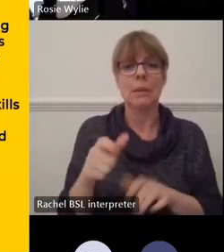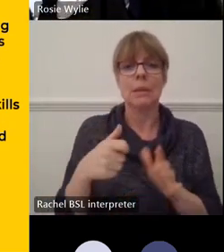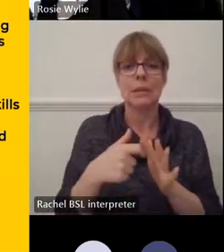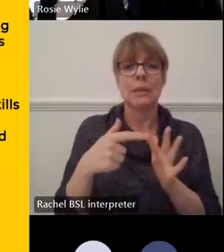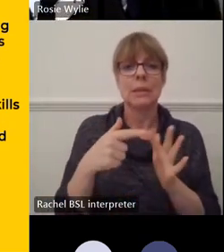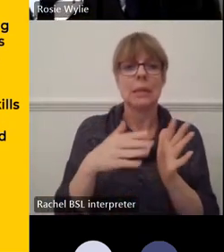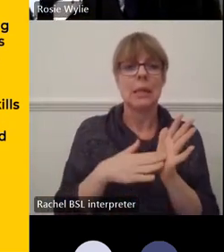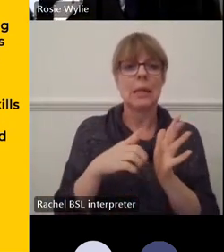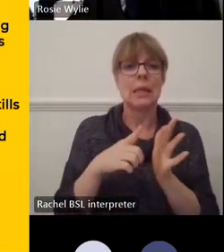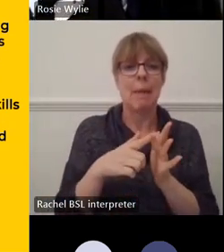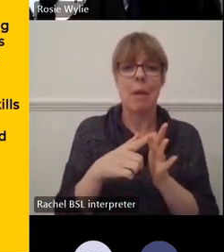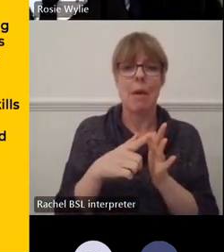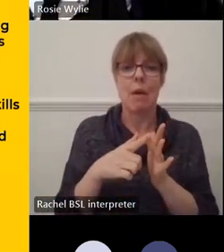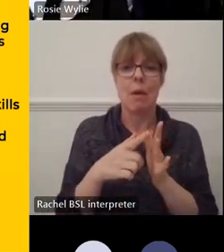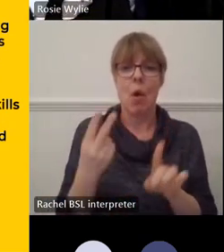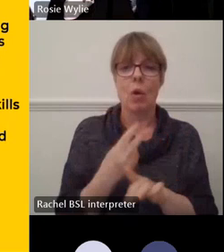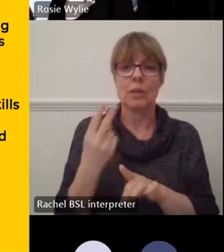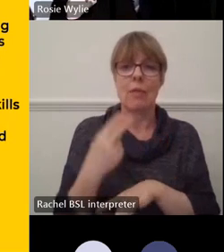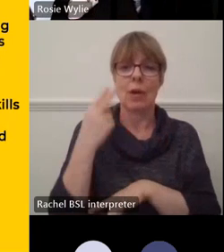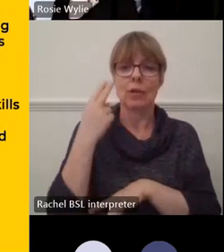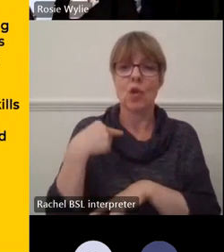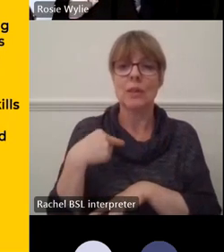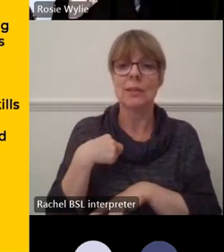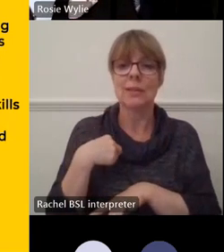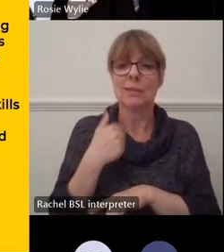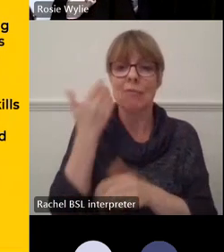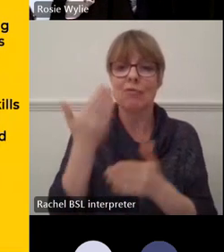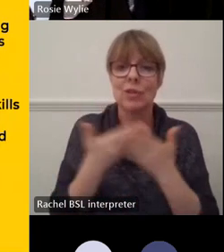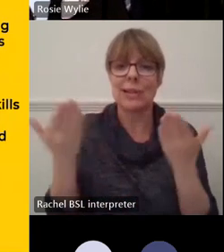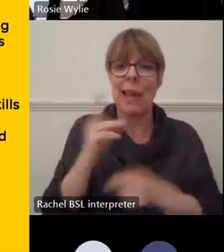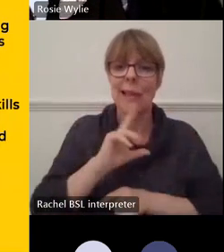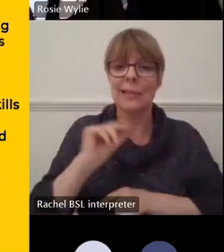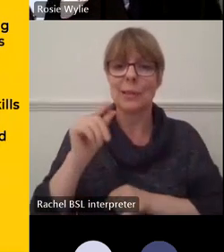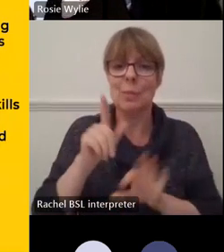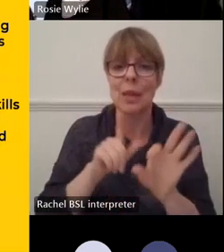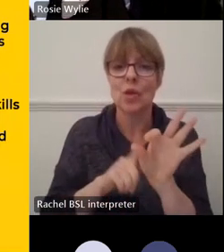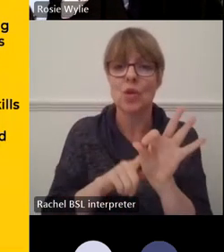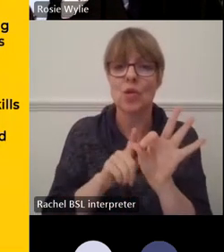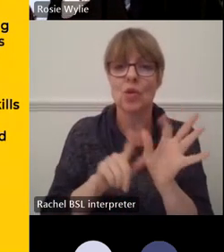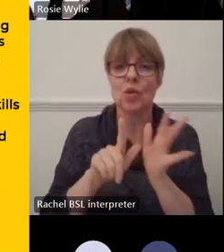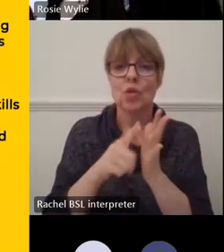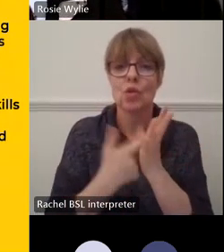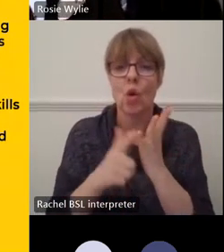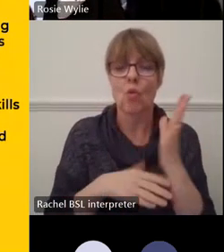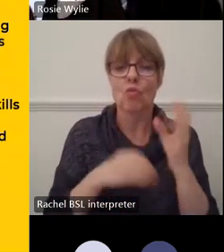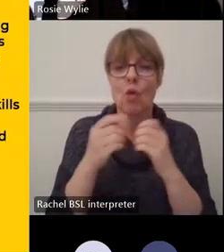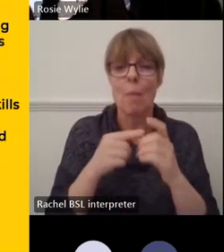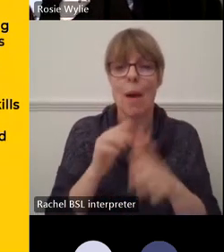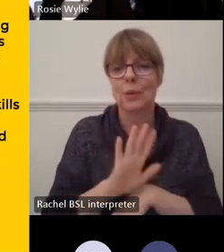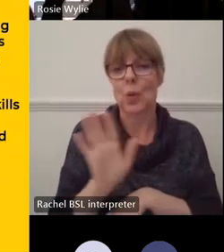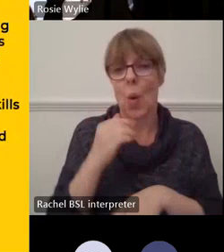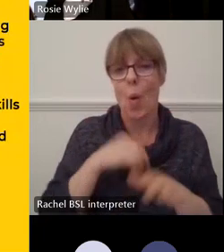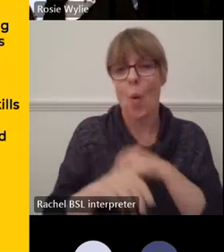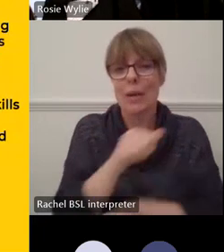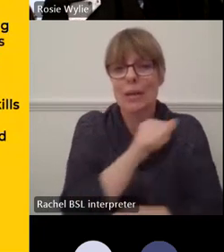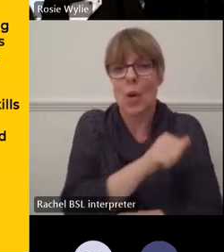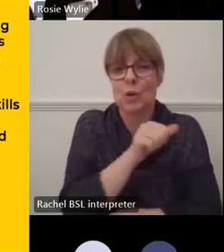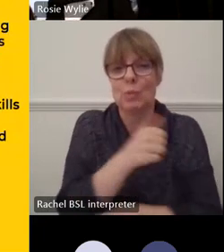a nurse by profession, which means she doesn't speak Yoruba every day in her work. She doesn't go to the hospital and speak Yoruba. She doesn't